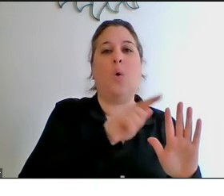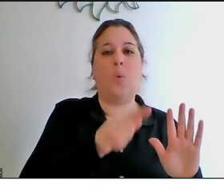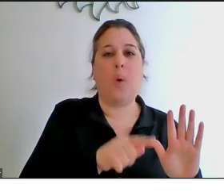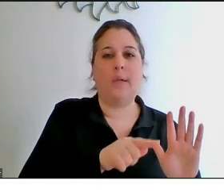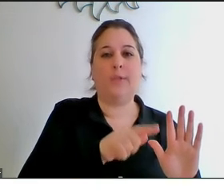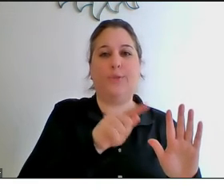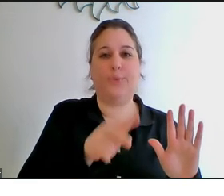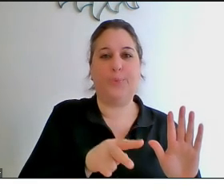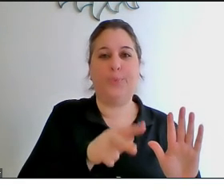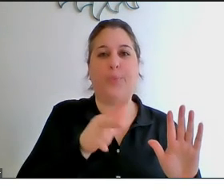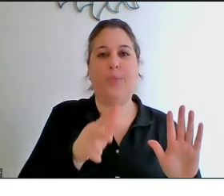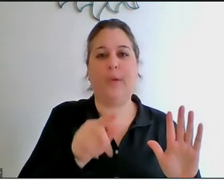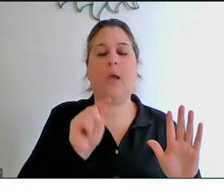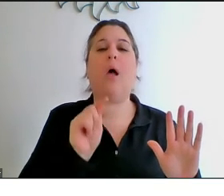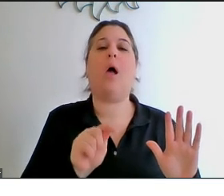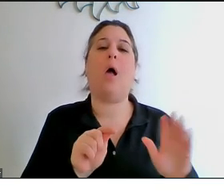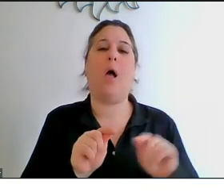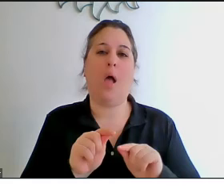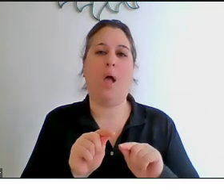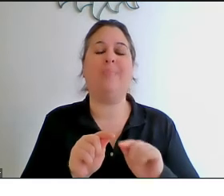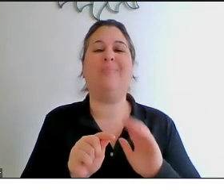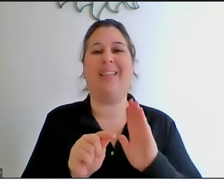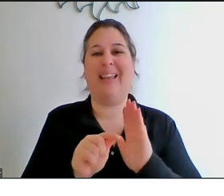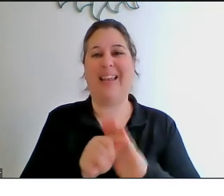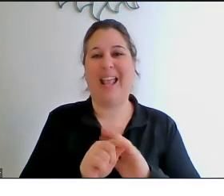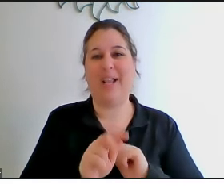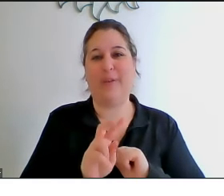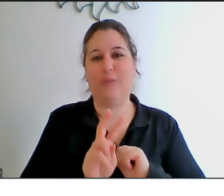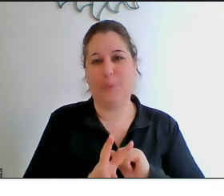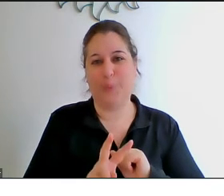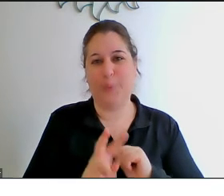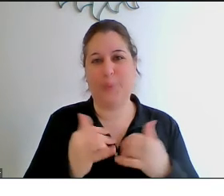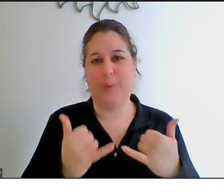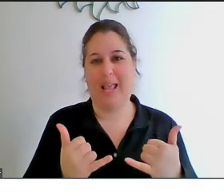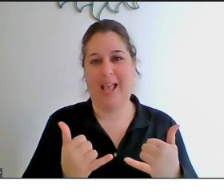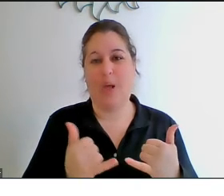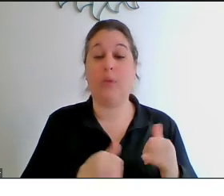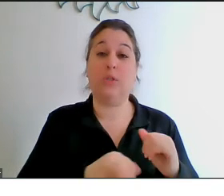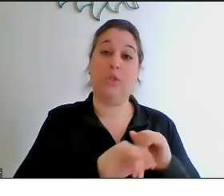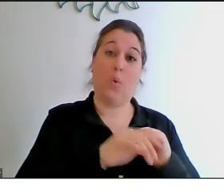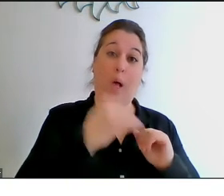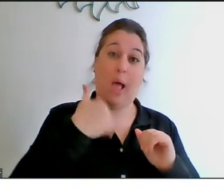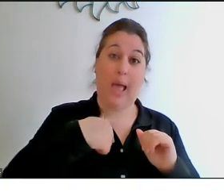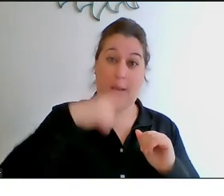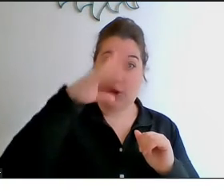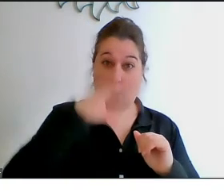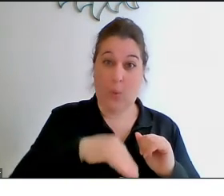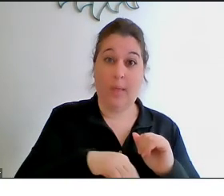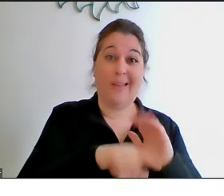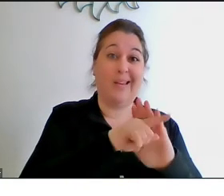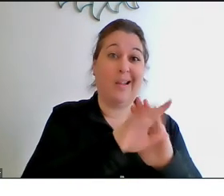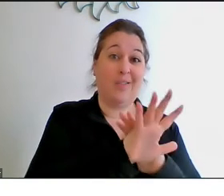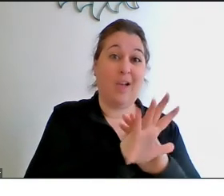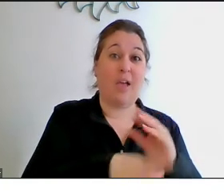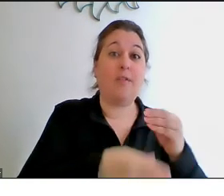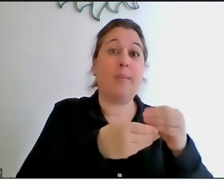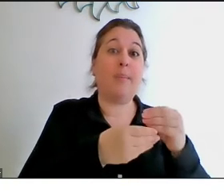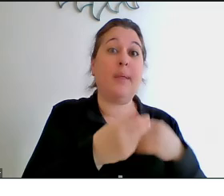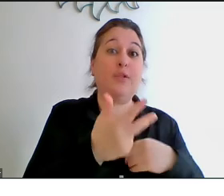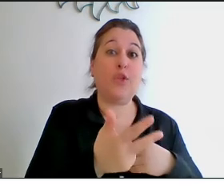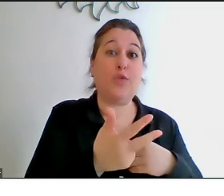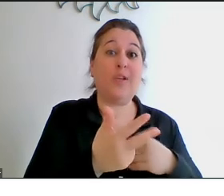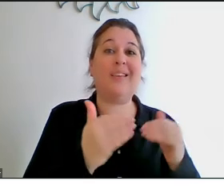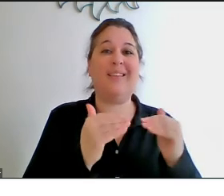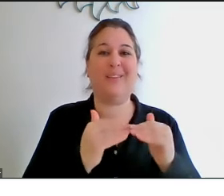where I land at negative 2. So negative 5 plus 3 is negative 2.